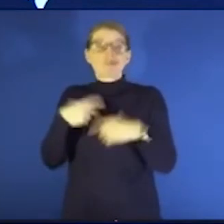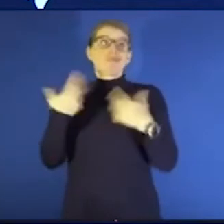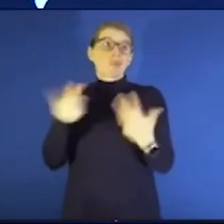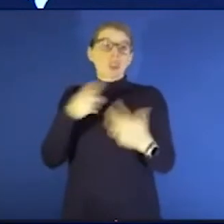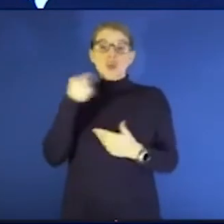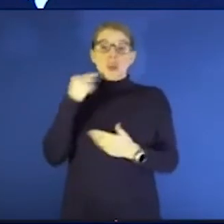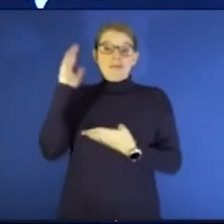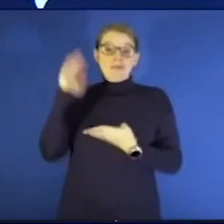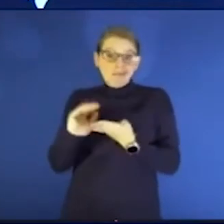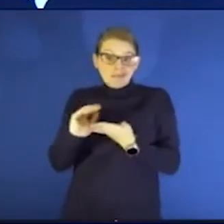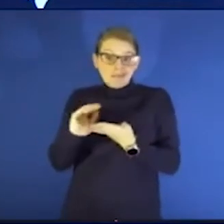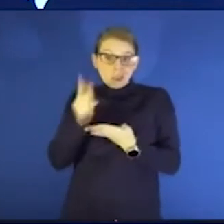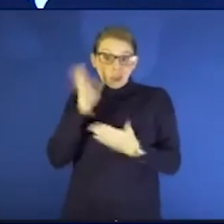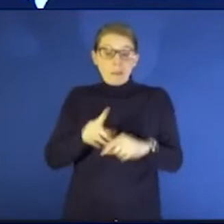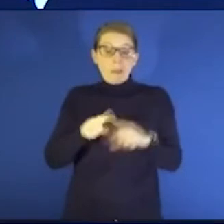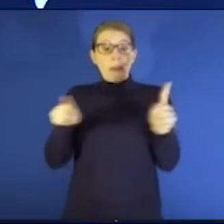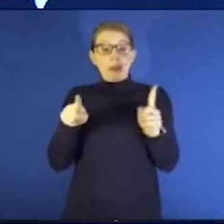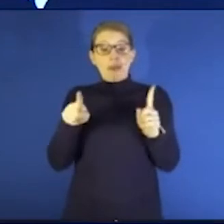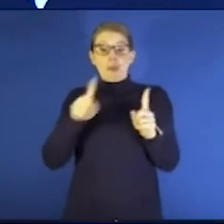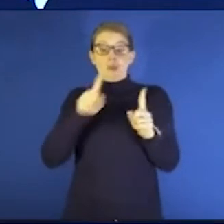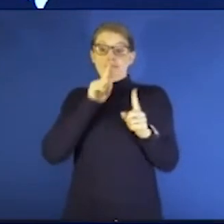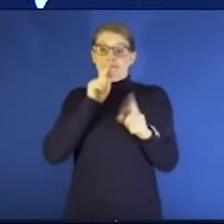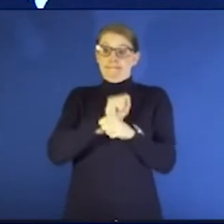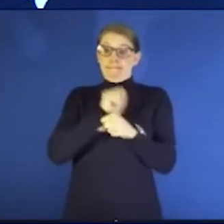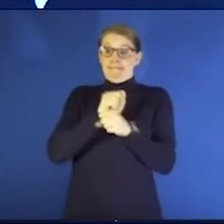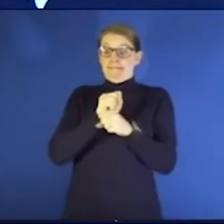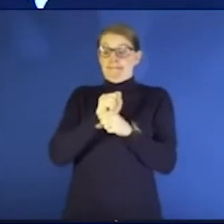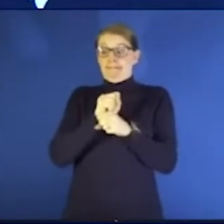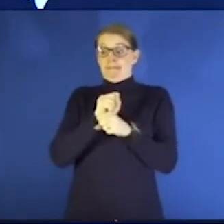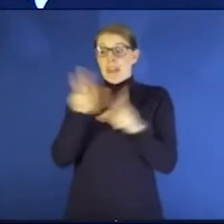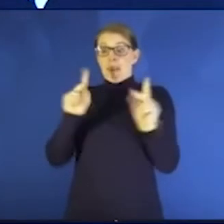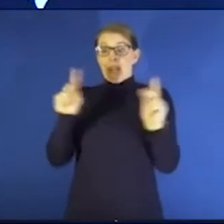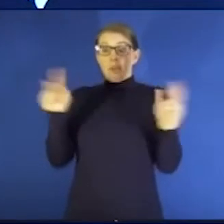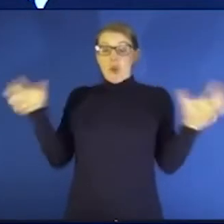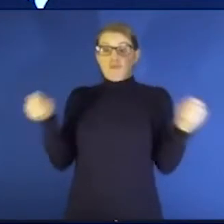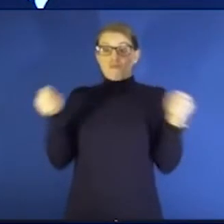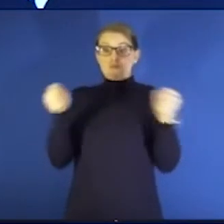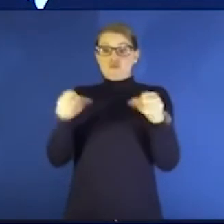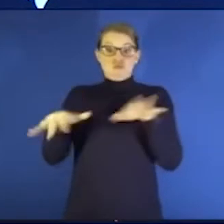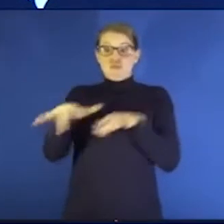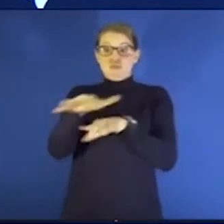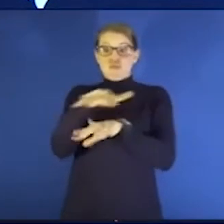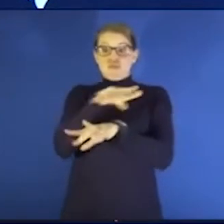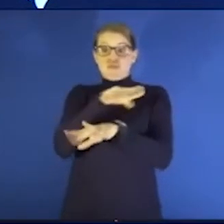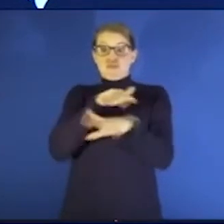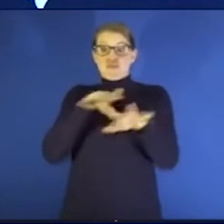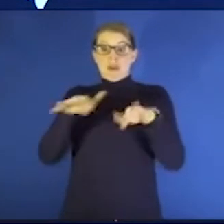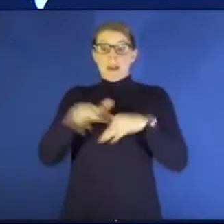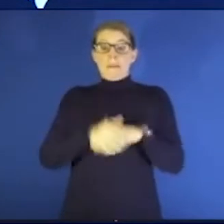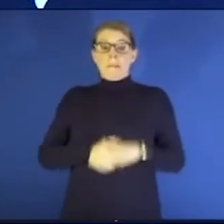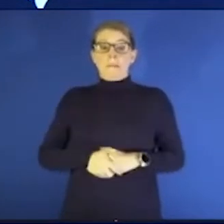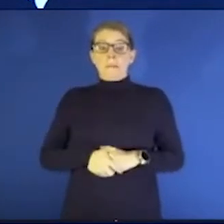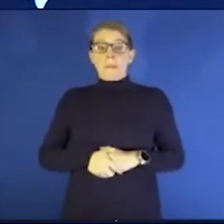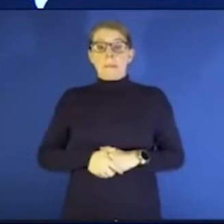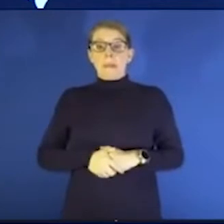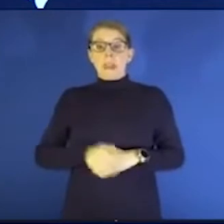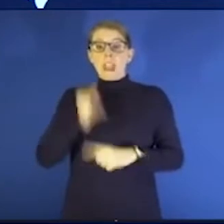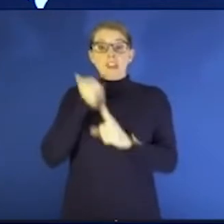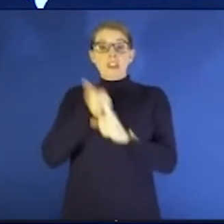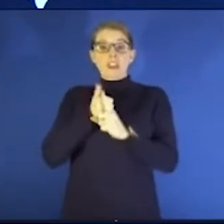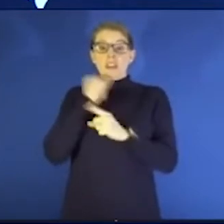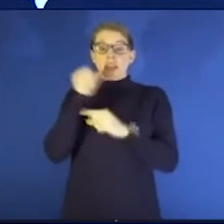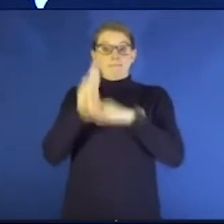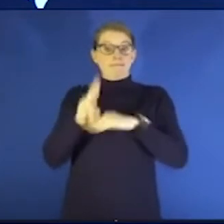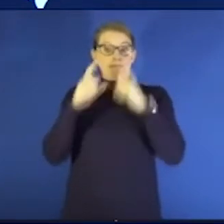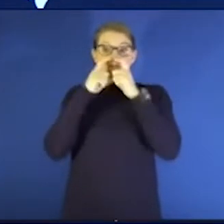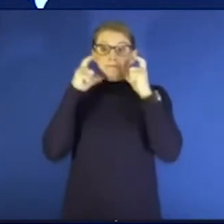less. But the simple reality is when you put people into a crowd and you bring them together, if you're unmasked, the